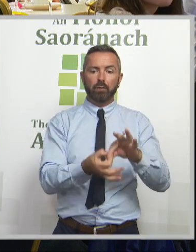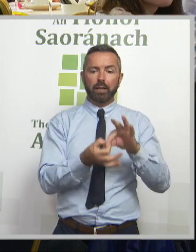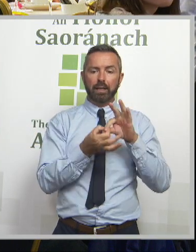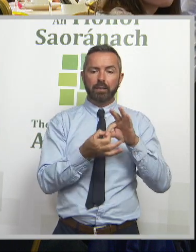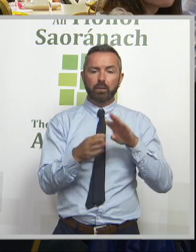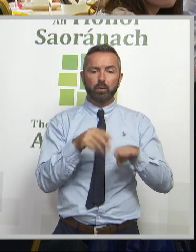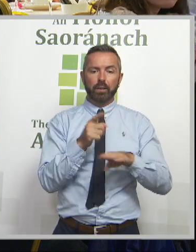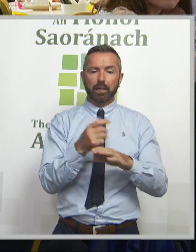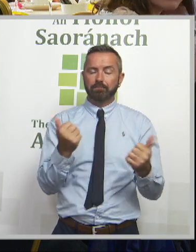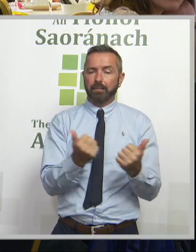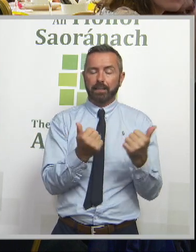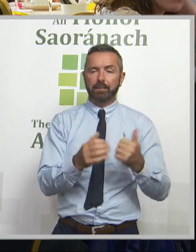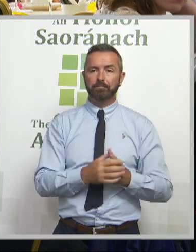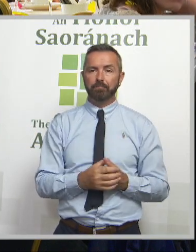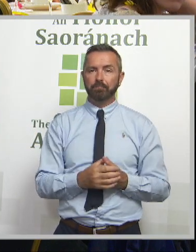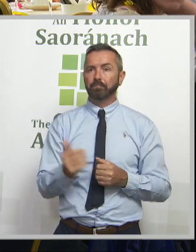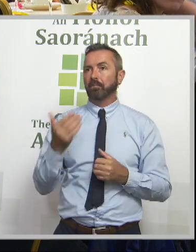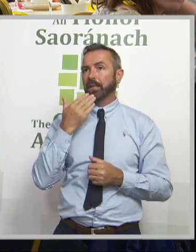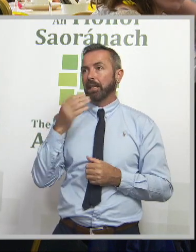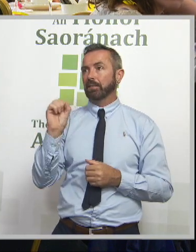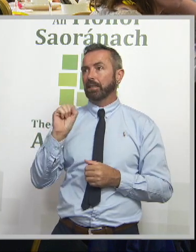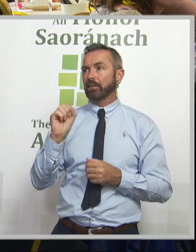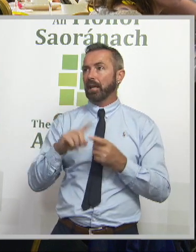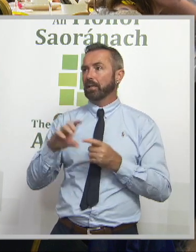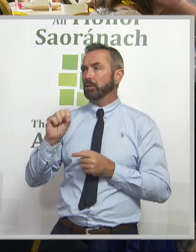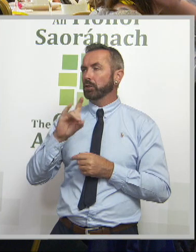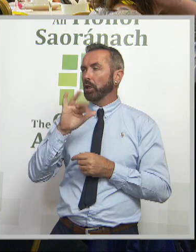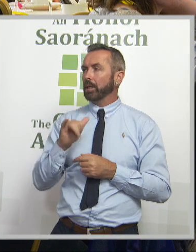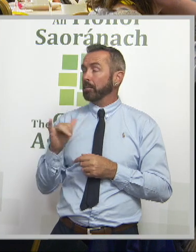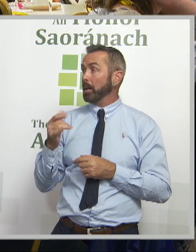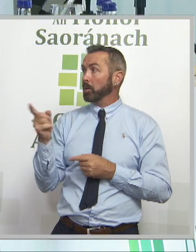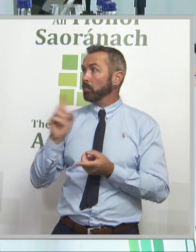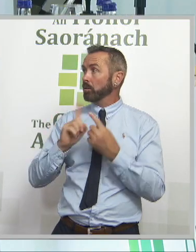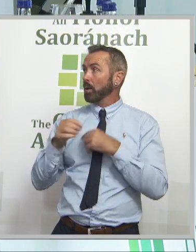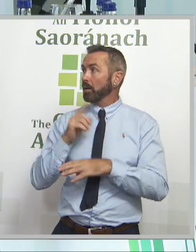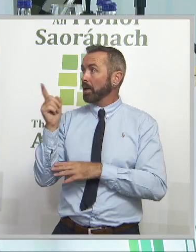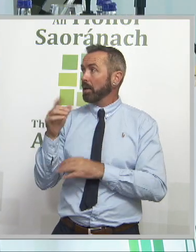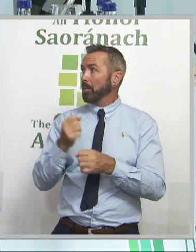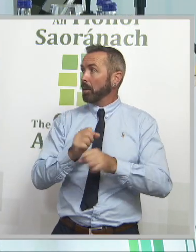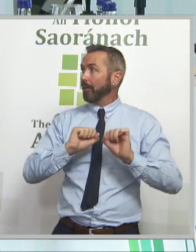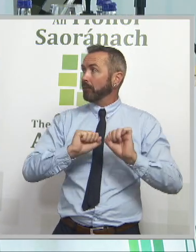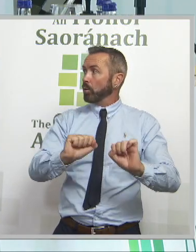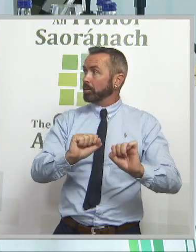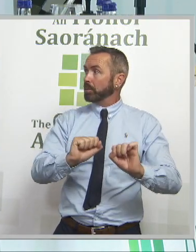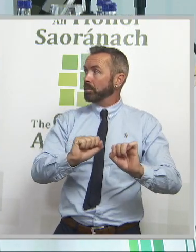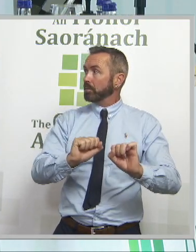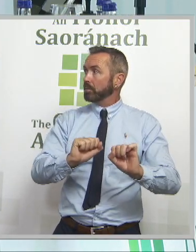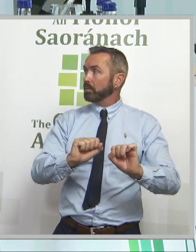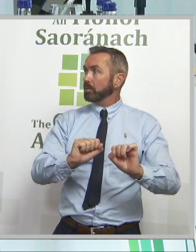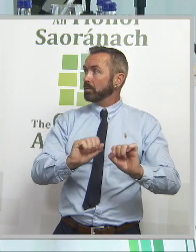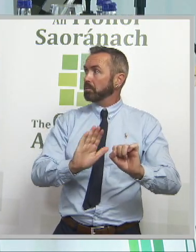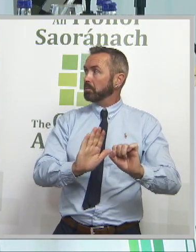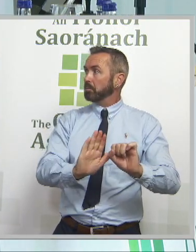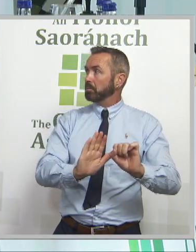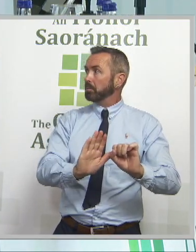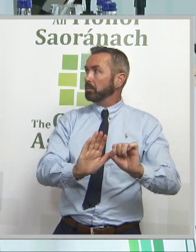So that's basically our Okay, question. thank you, Stephen. And Shirley, maybe that comes to you in terms of enforcement. Is there any,